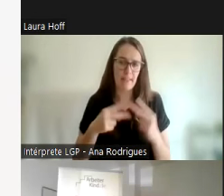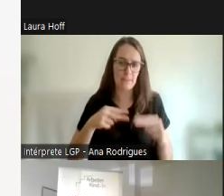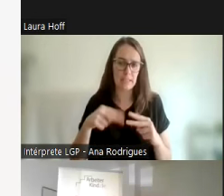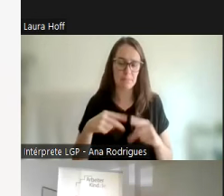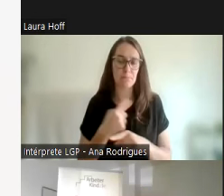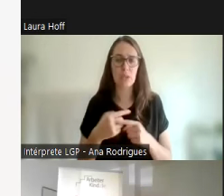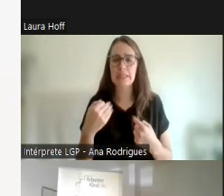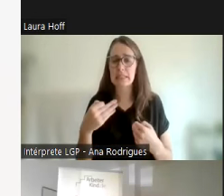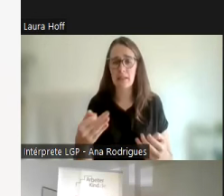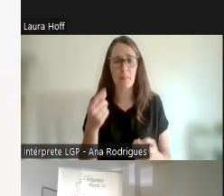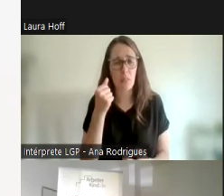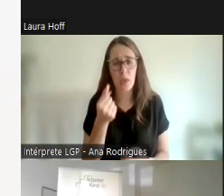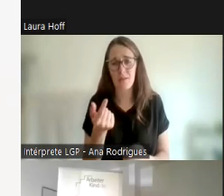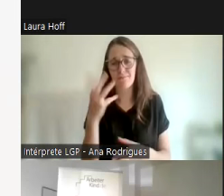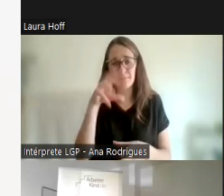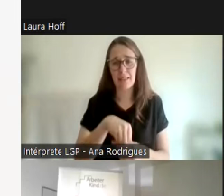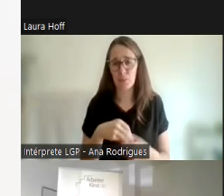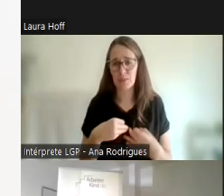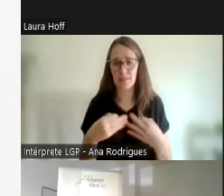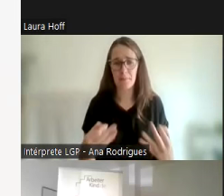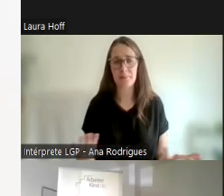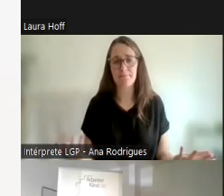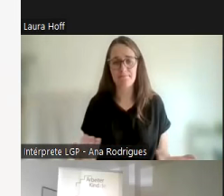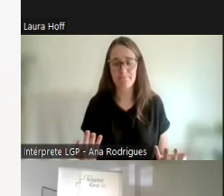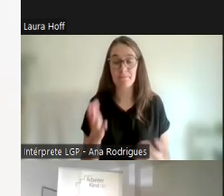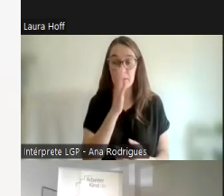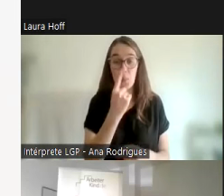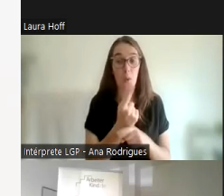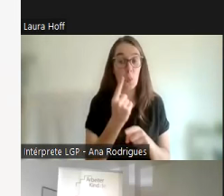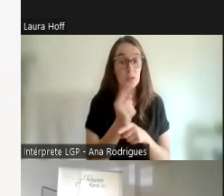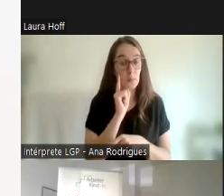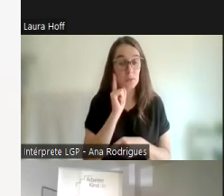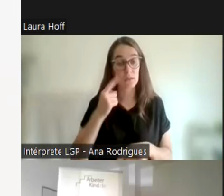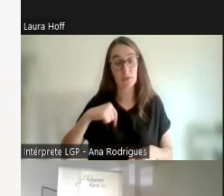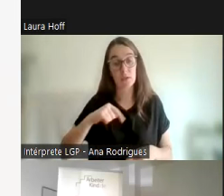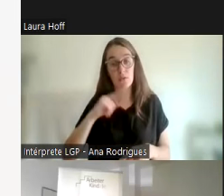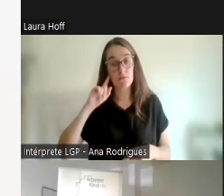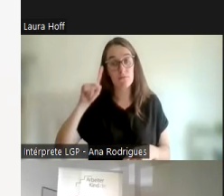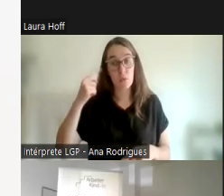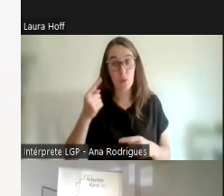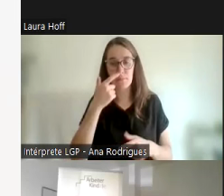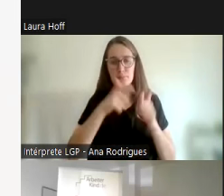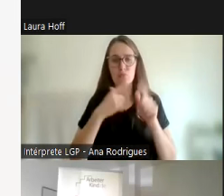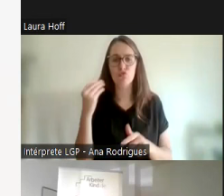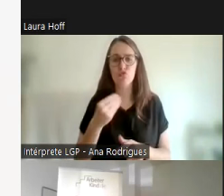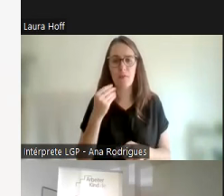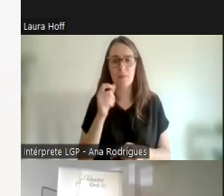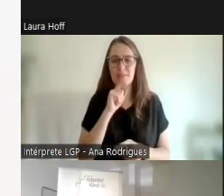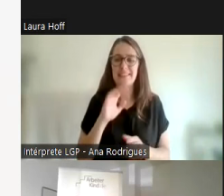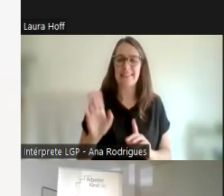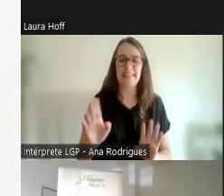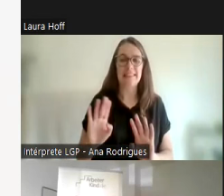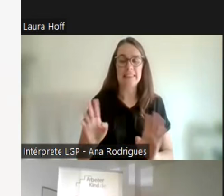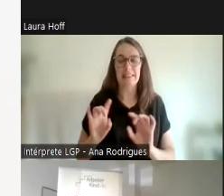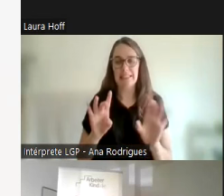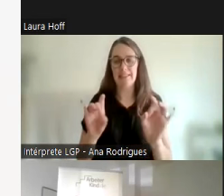money matters. And one important reason why a young person might choose not to go to college